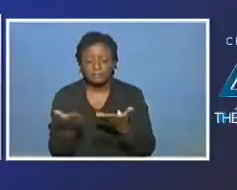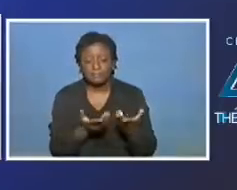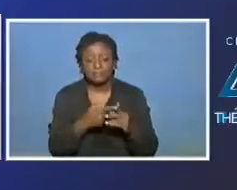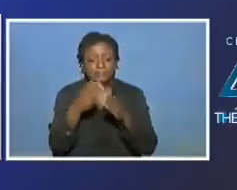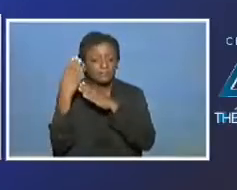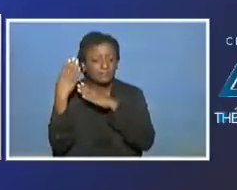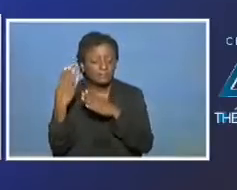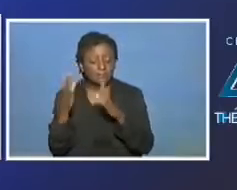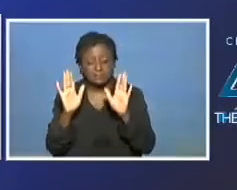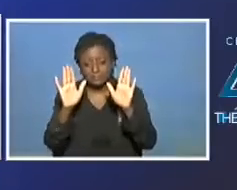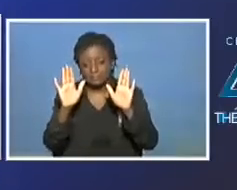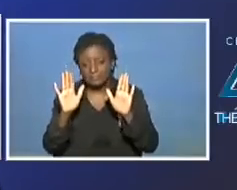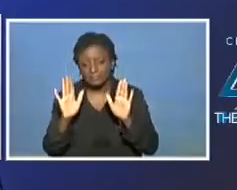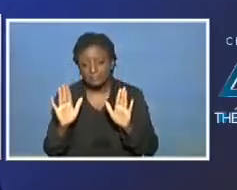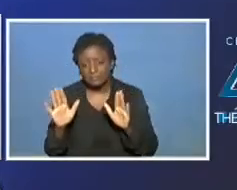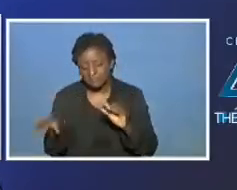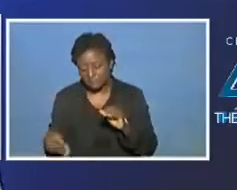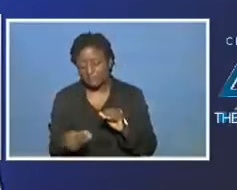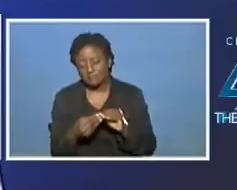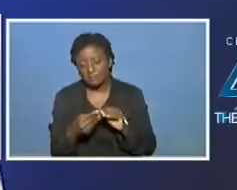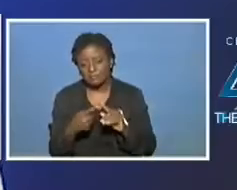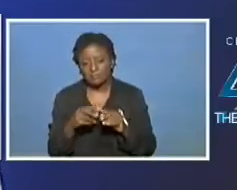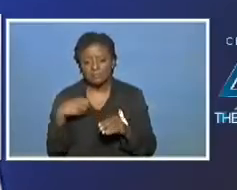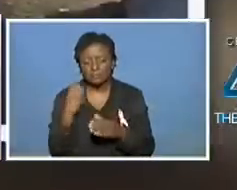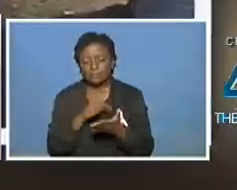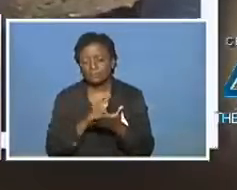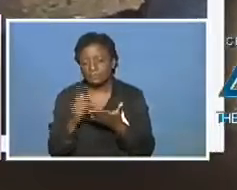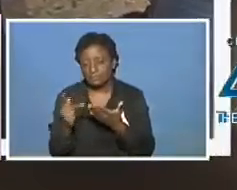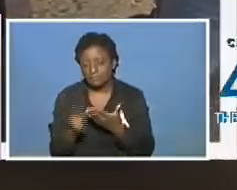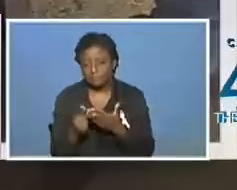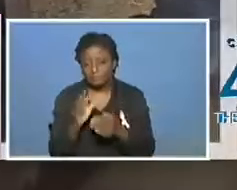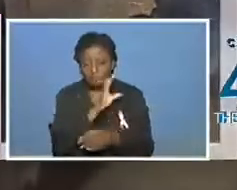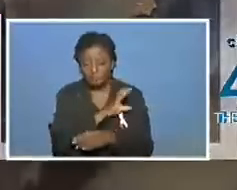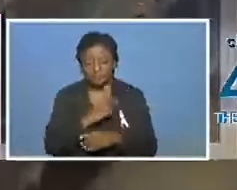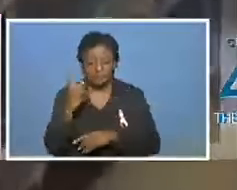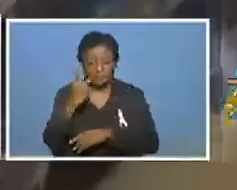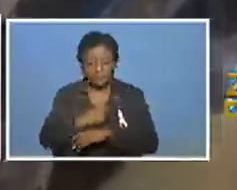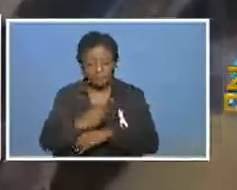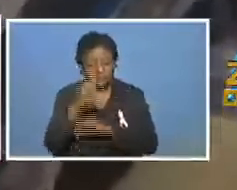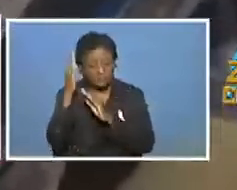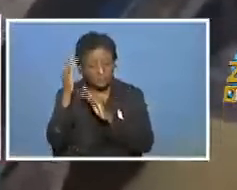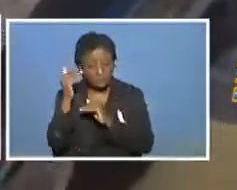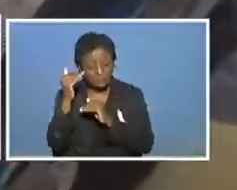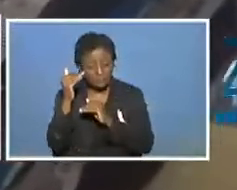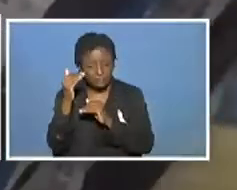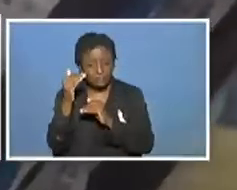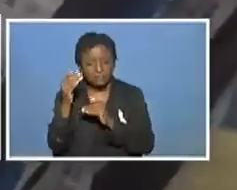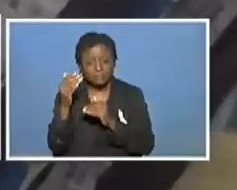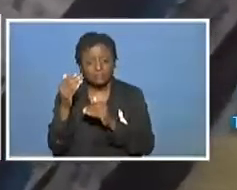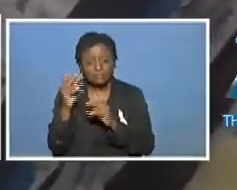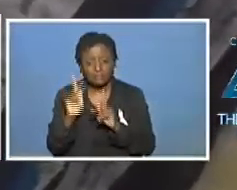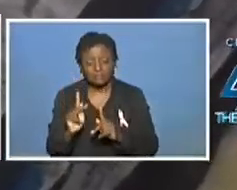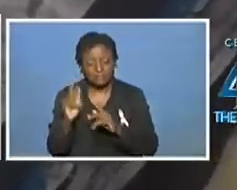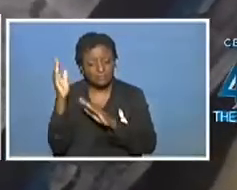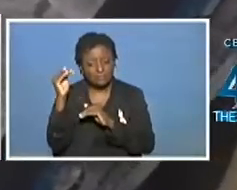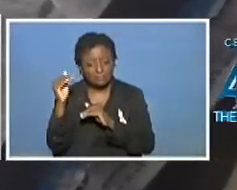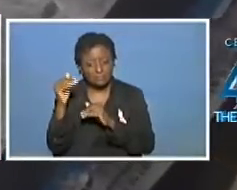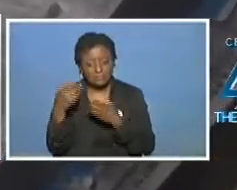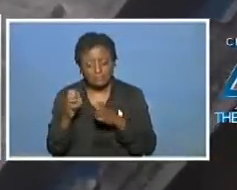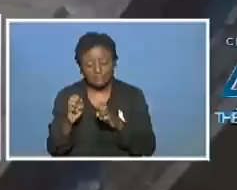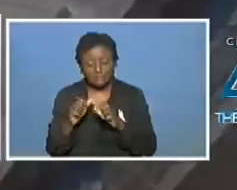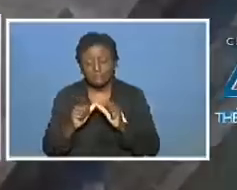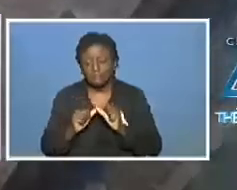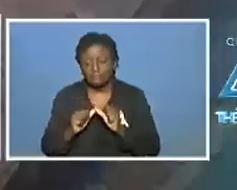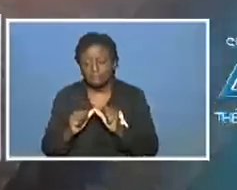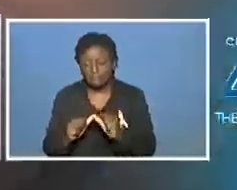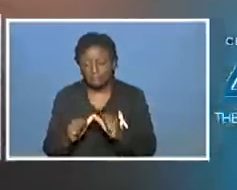and it's a great addition to our initiative. Character Day officials are hopeful that the event not only makes a lasting impression on the